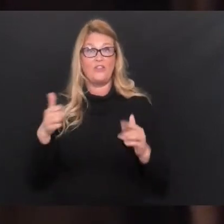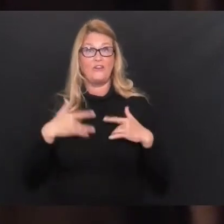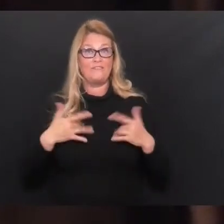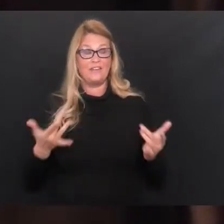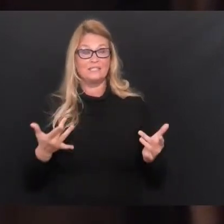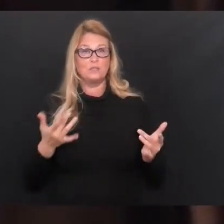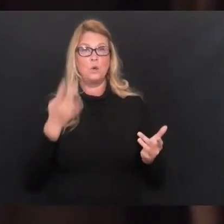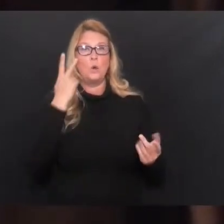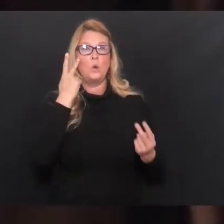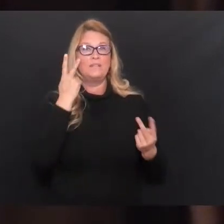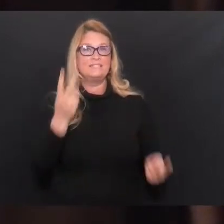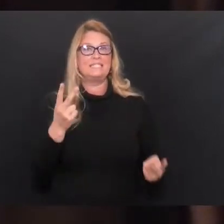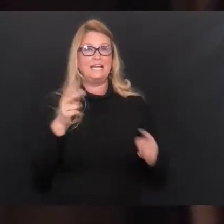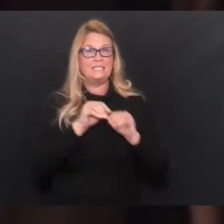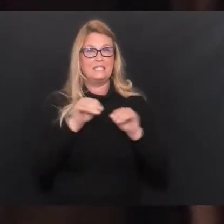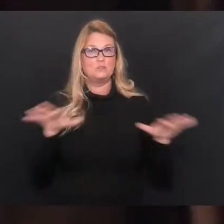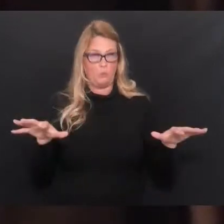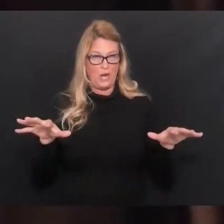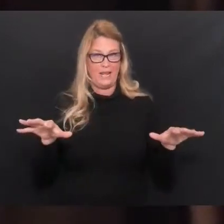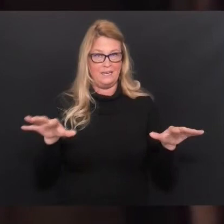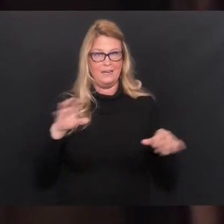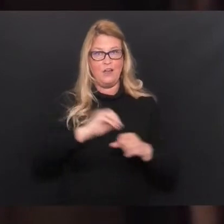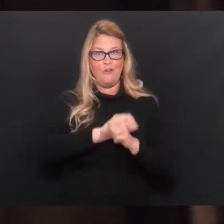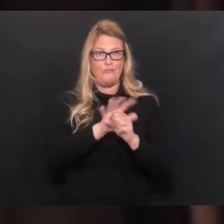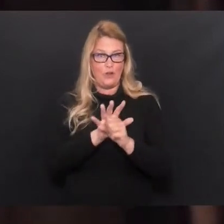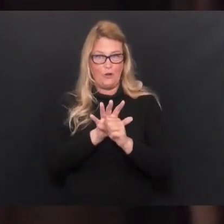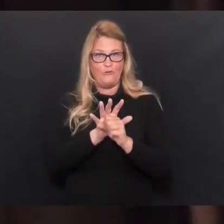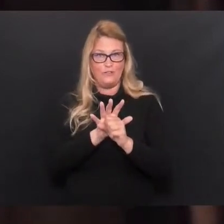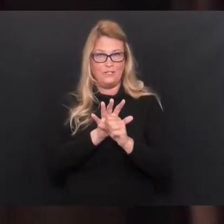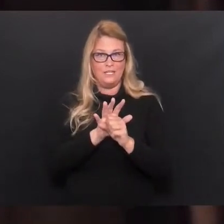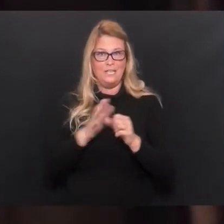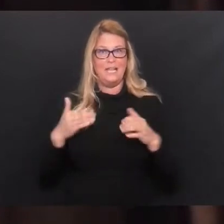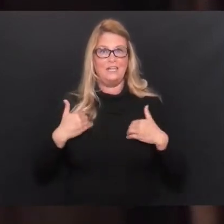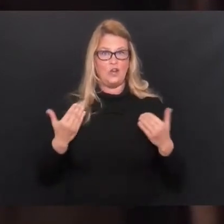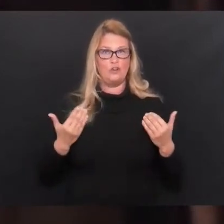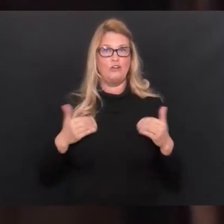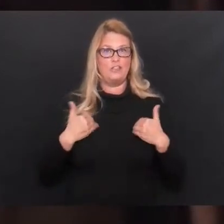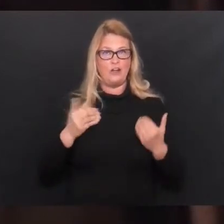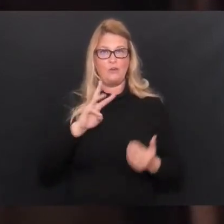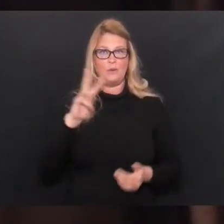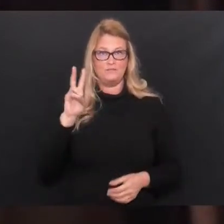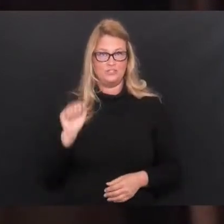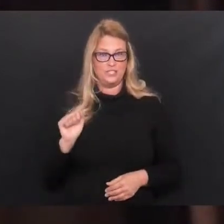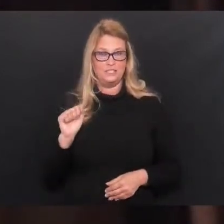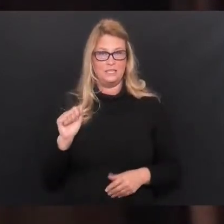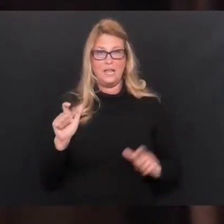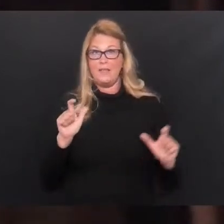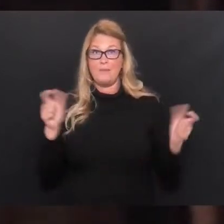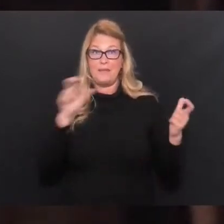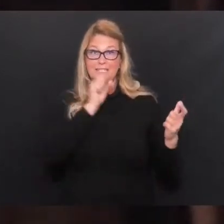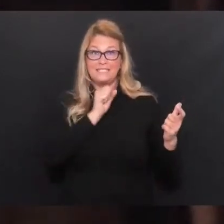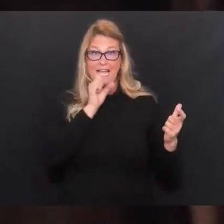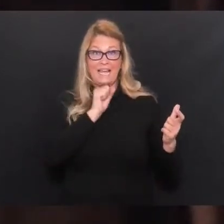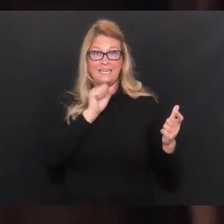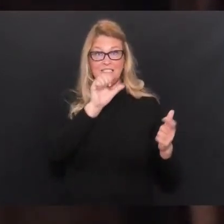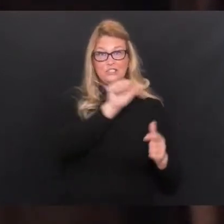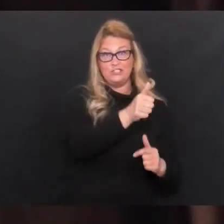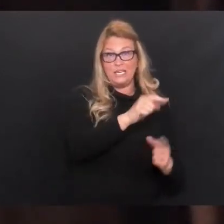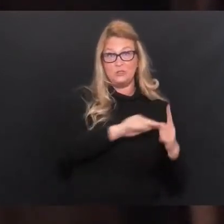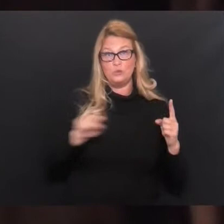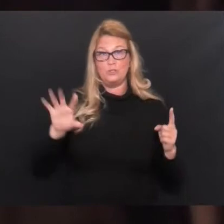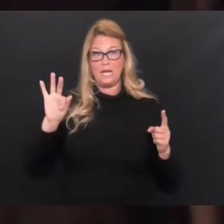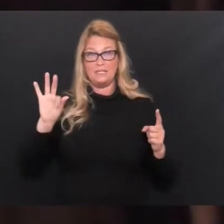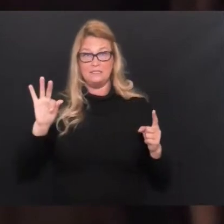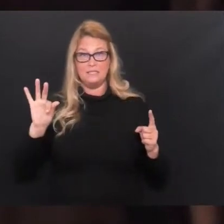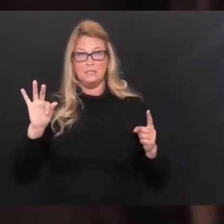are seeing spread of COVID-19 in younger and younger West Virginians. Our biggest age category is 10 to 19. We're